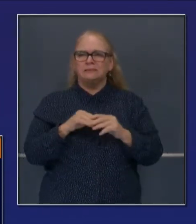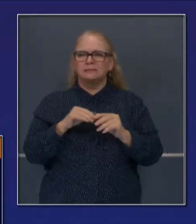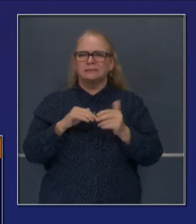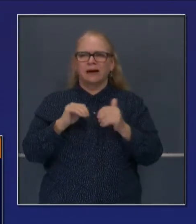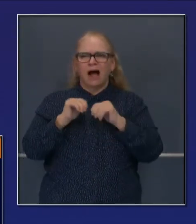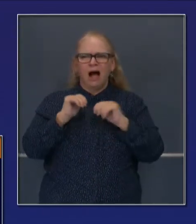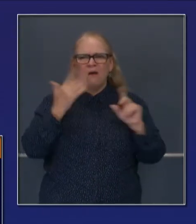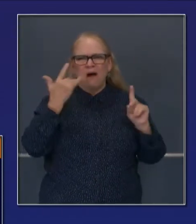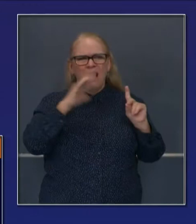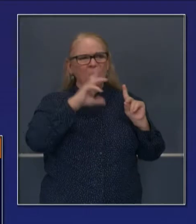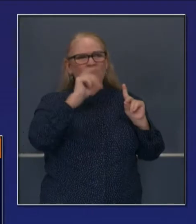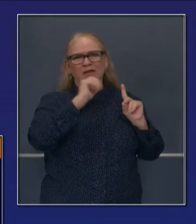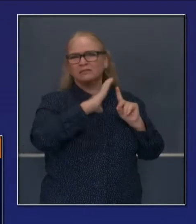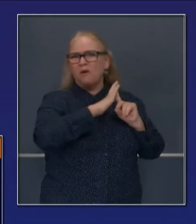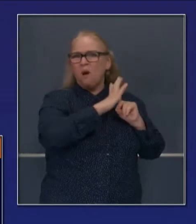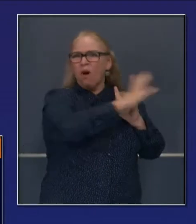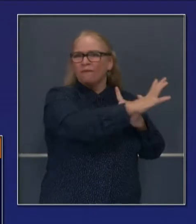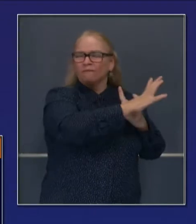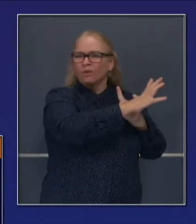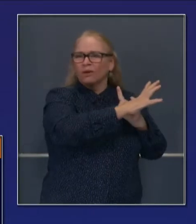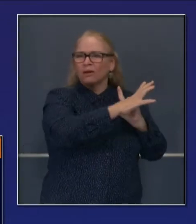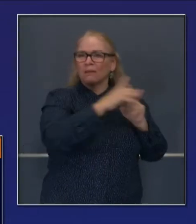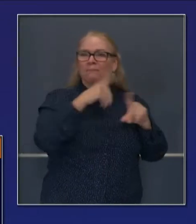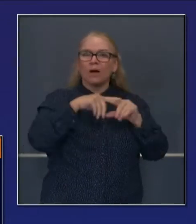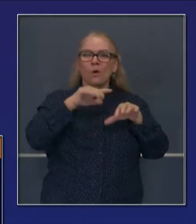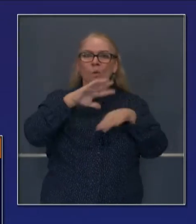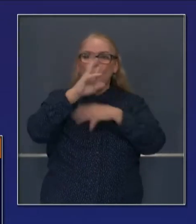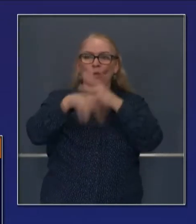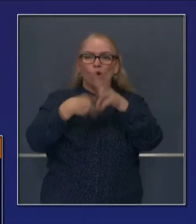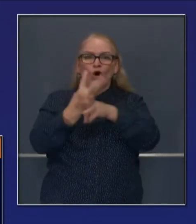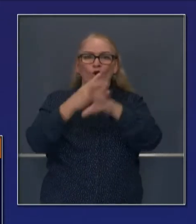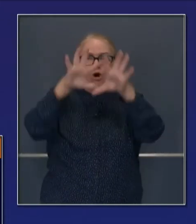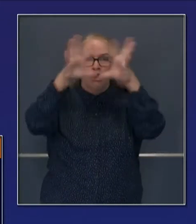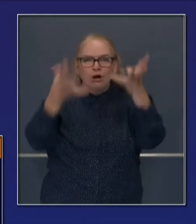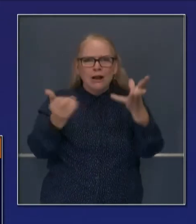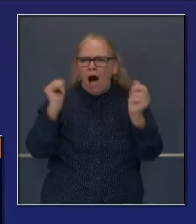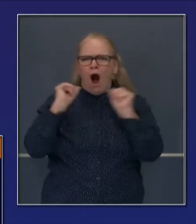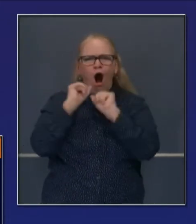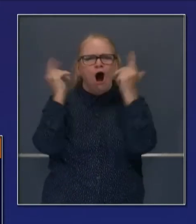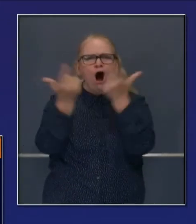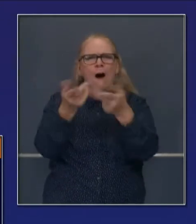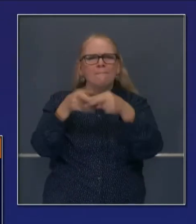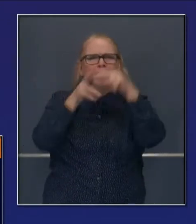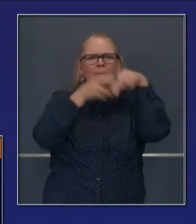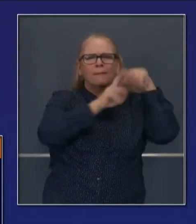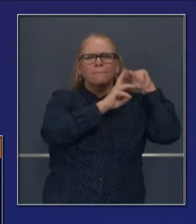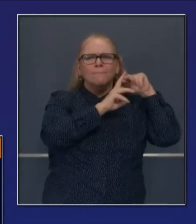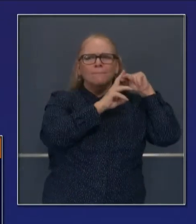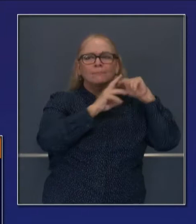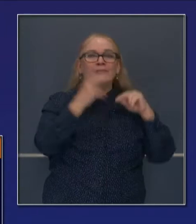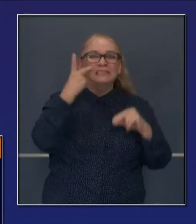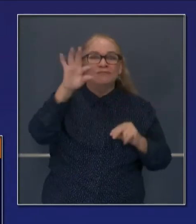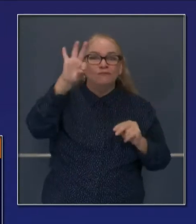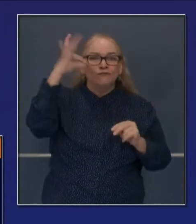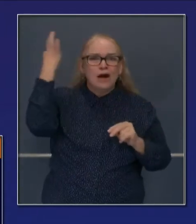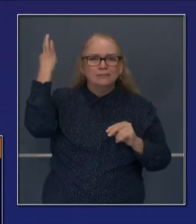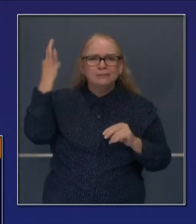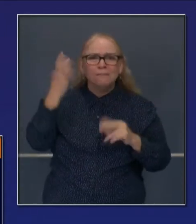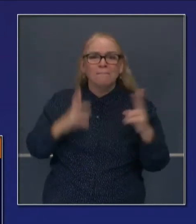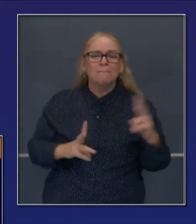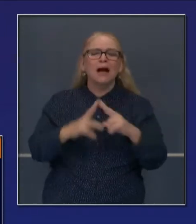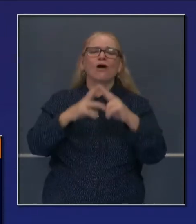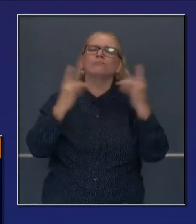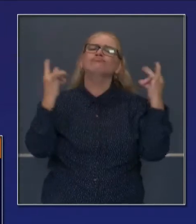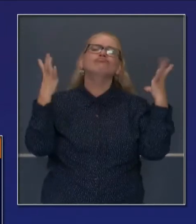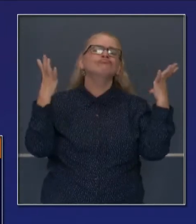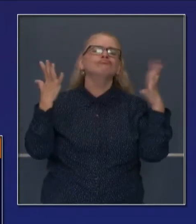country, you're seeing this increasingly around the world. Take a look at the headlines in France out of Paris today, what's happening in the